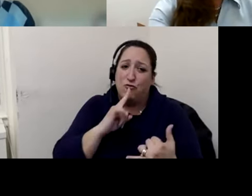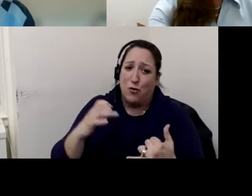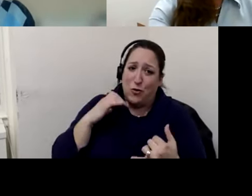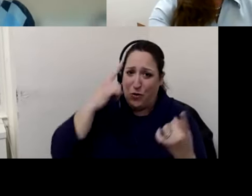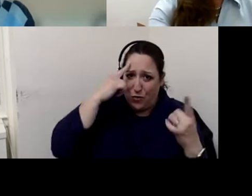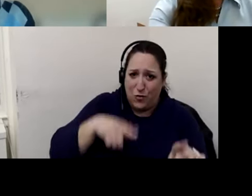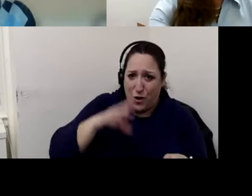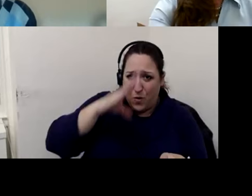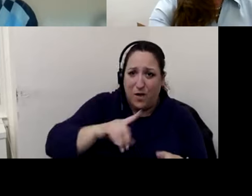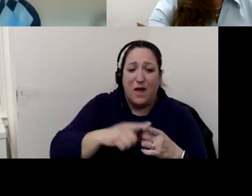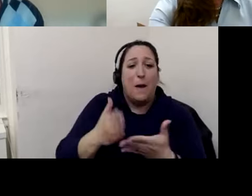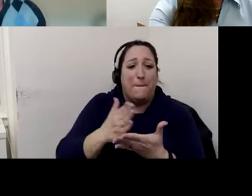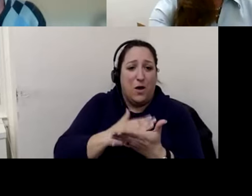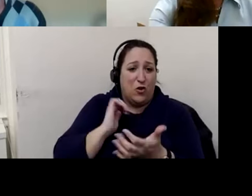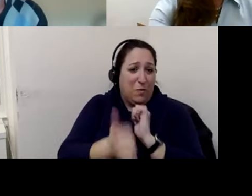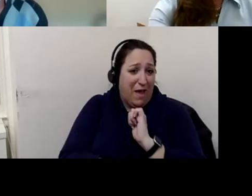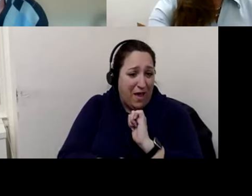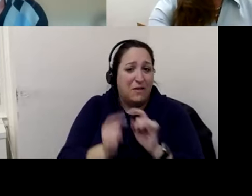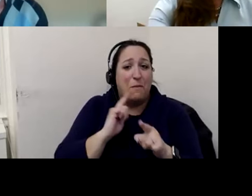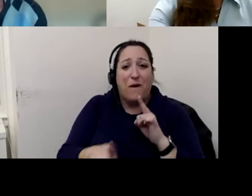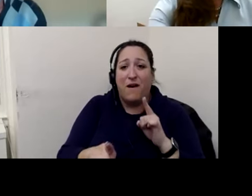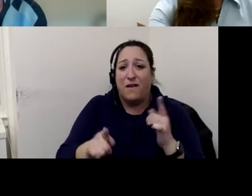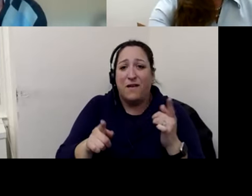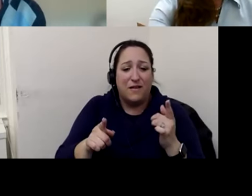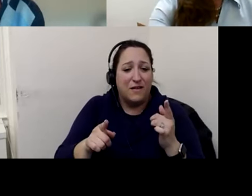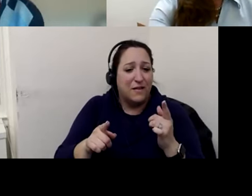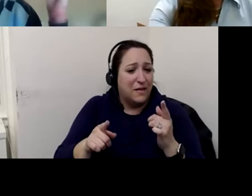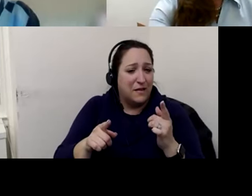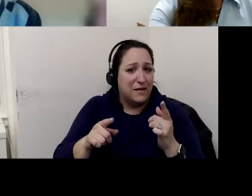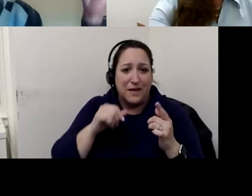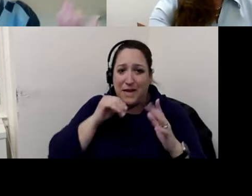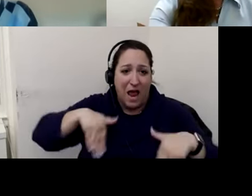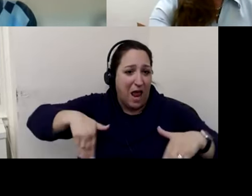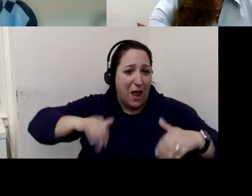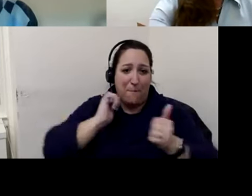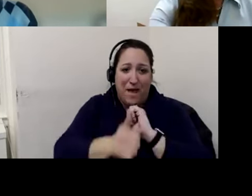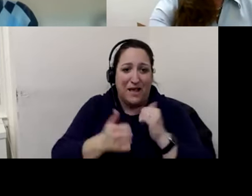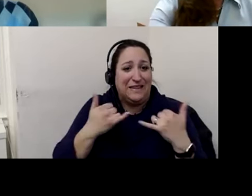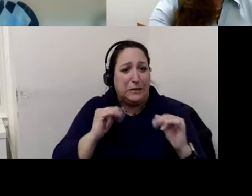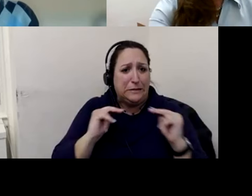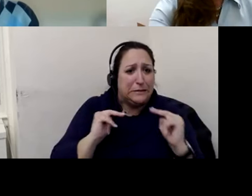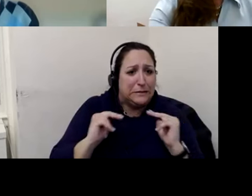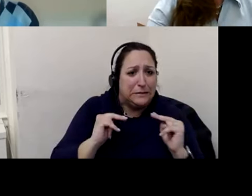agree, that the budget was passed, but it wasn't passed yet. They're still negotiating, but I'm still hopeful.